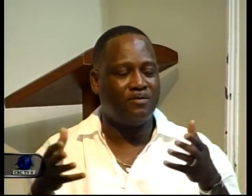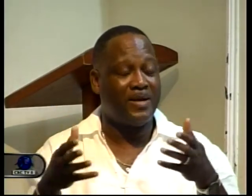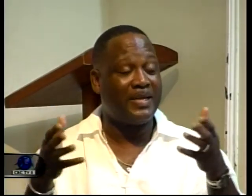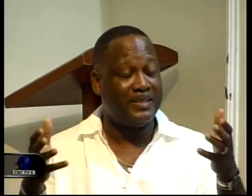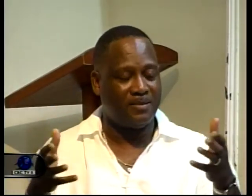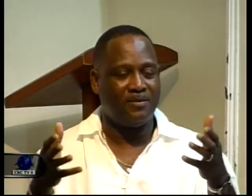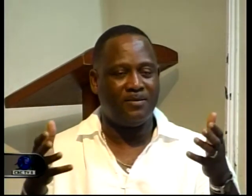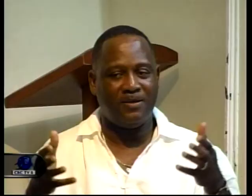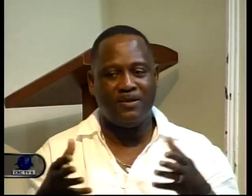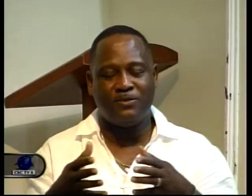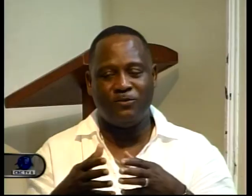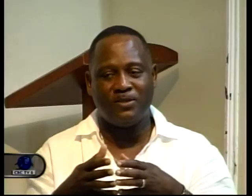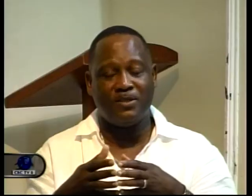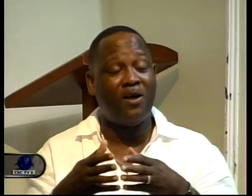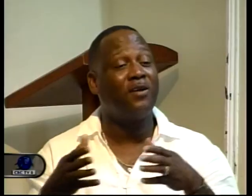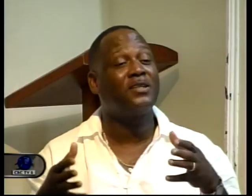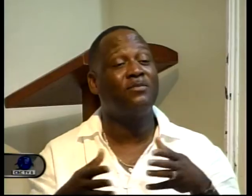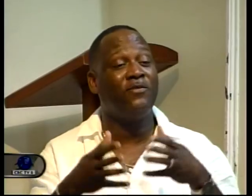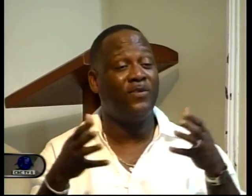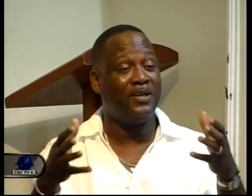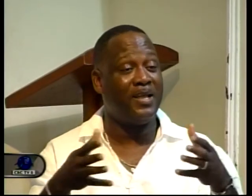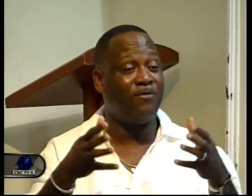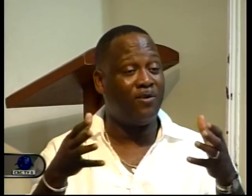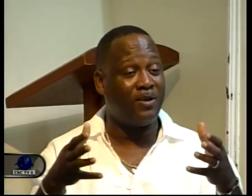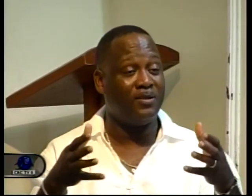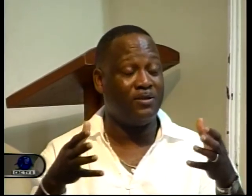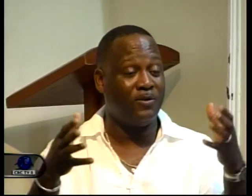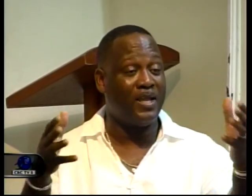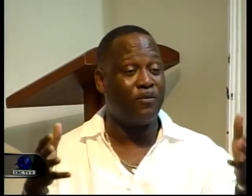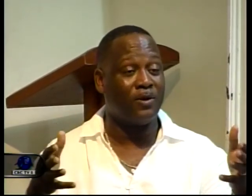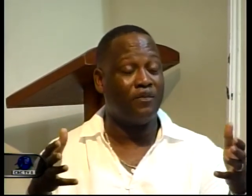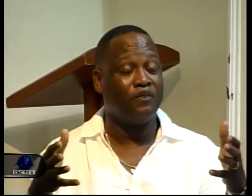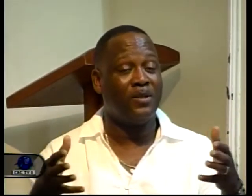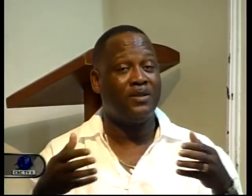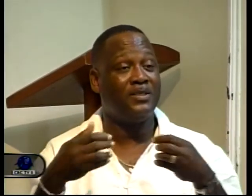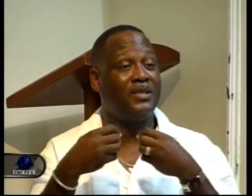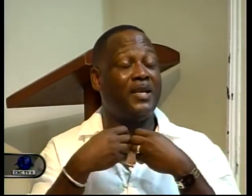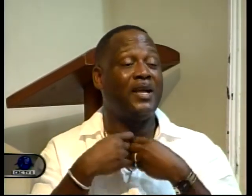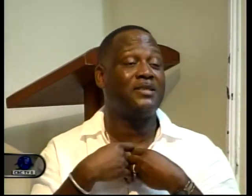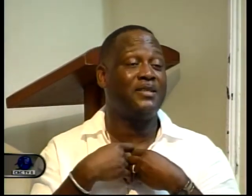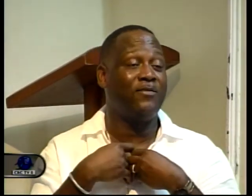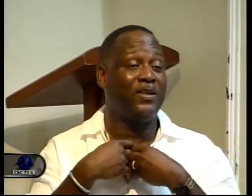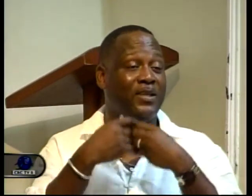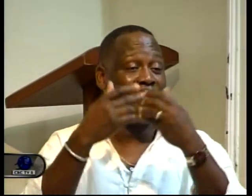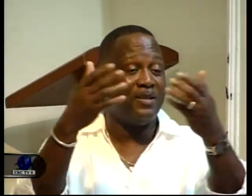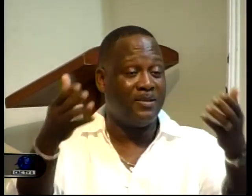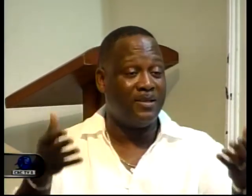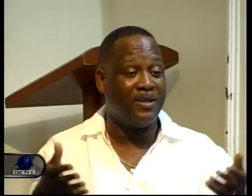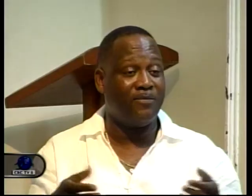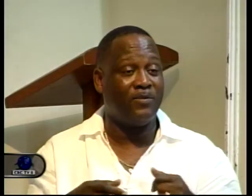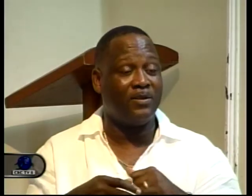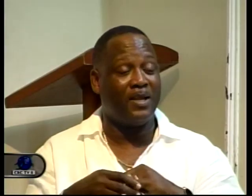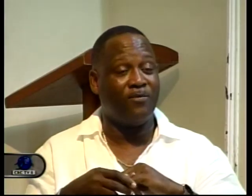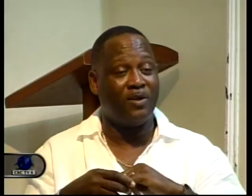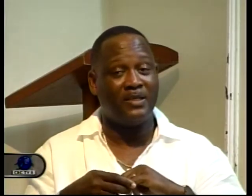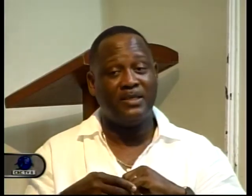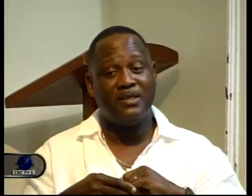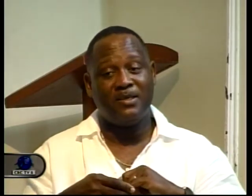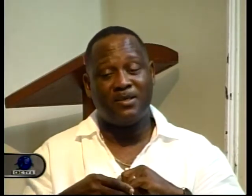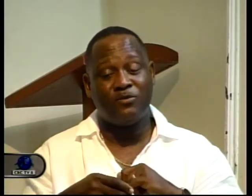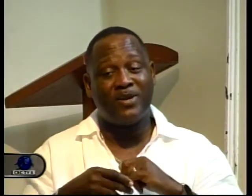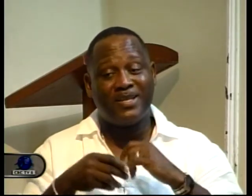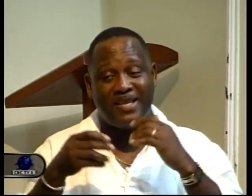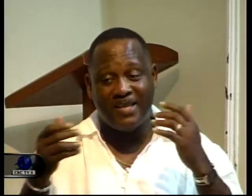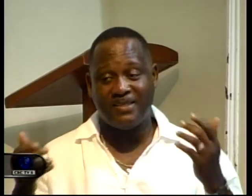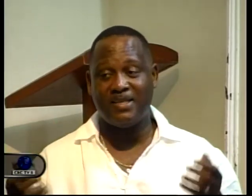financial market institution ought to be filling that void, doing that void. The state has to intervene and fill that void.